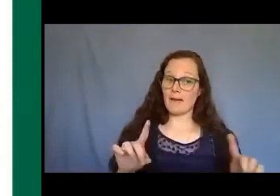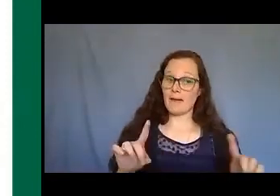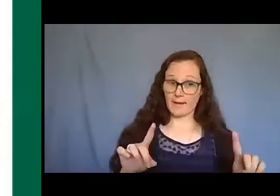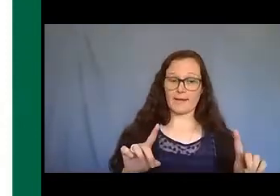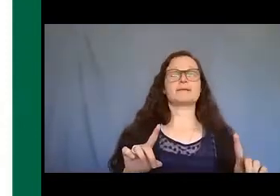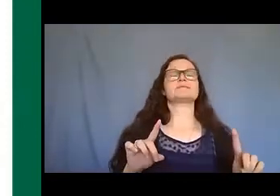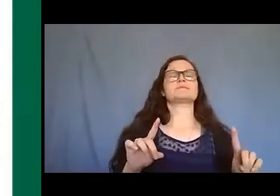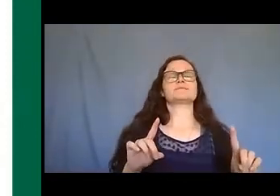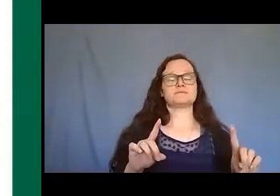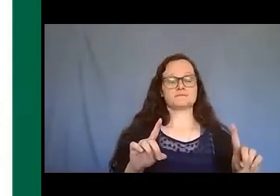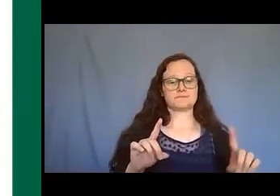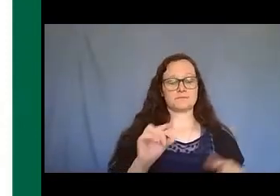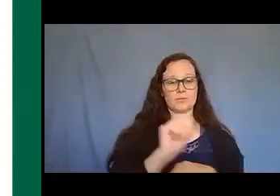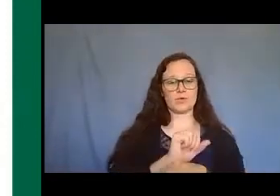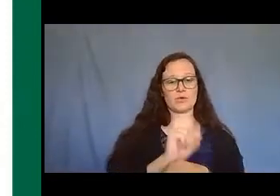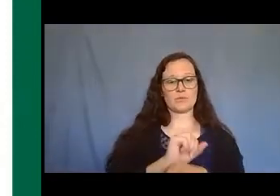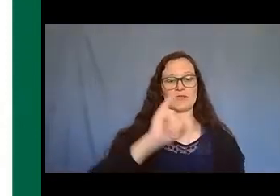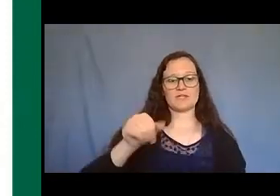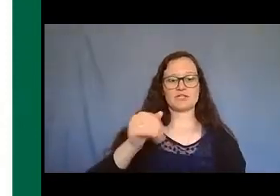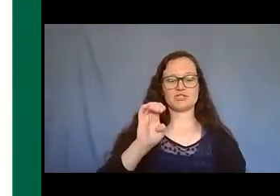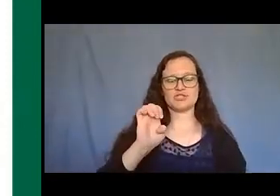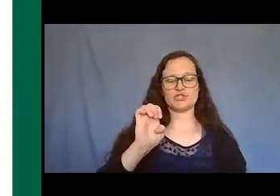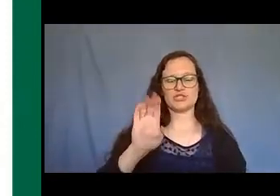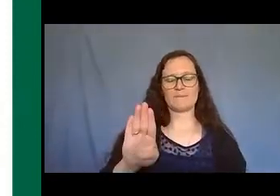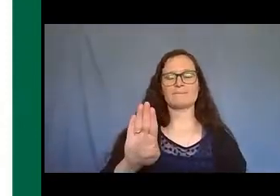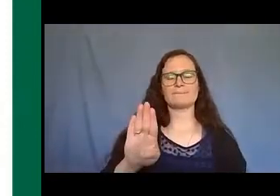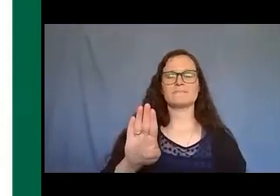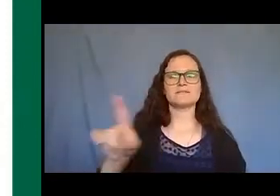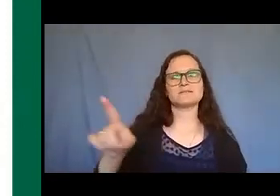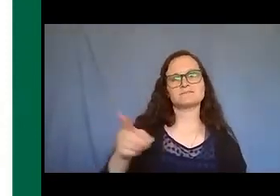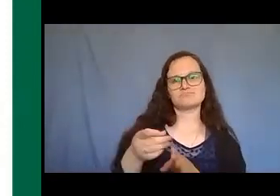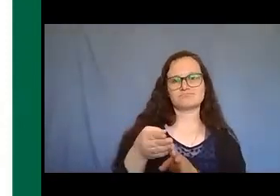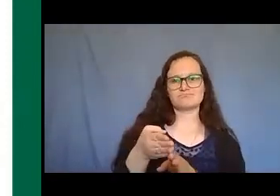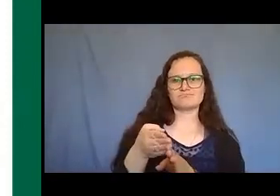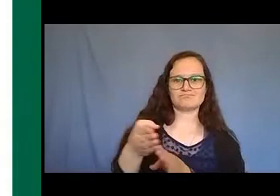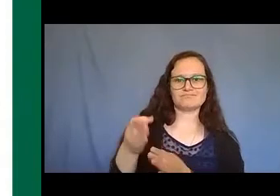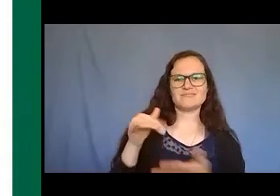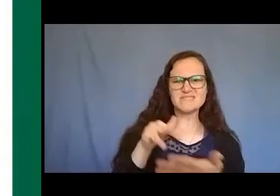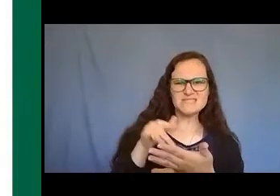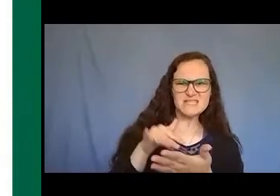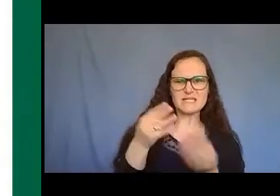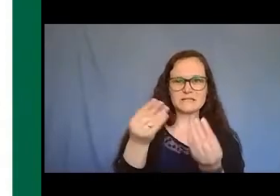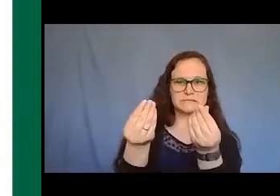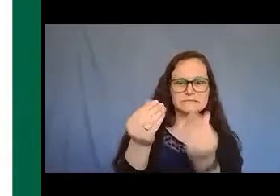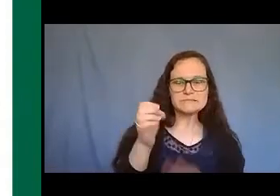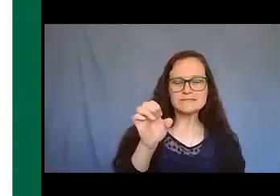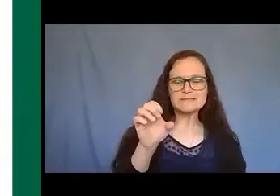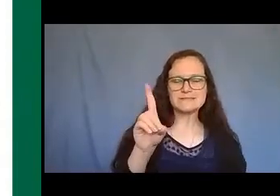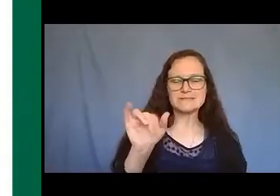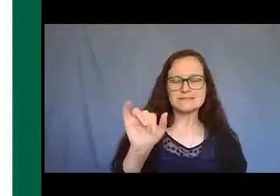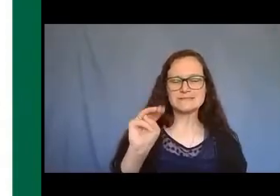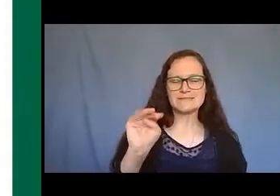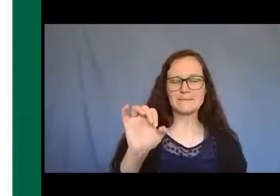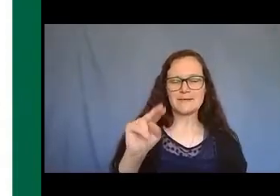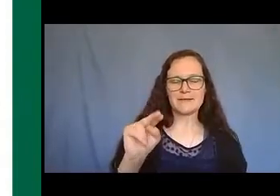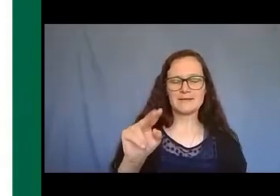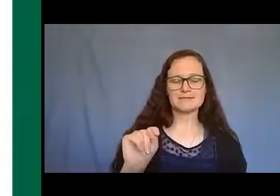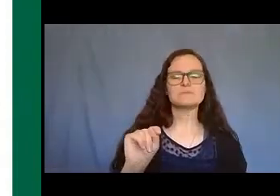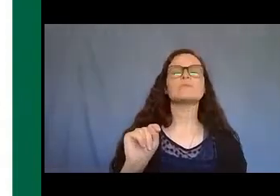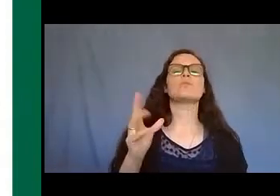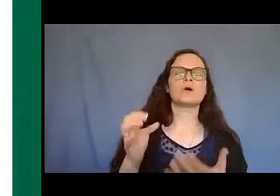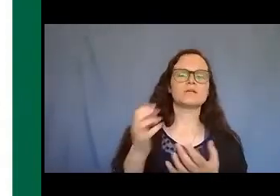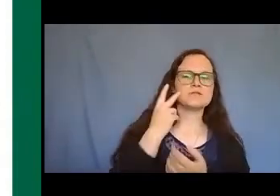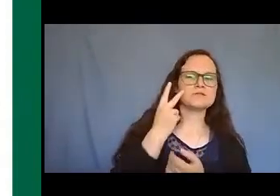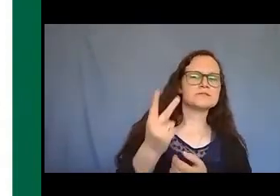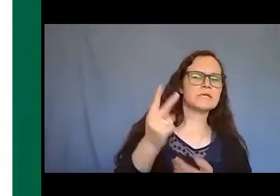with, Jeb is our sediment specialist, and we're working to figure out sedimentation rate based on